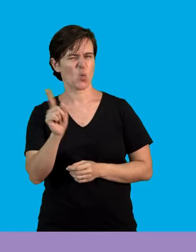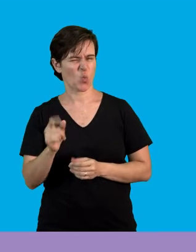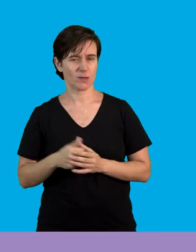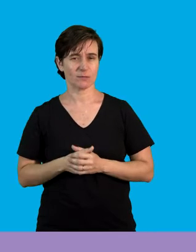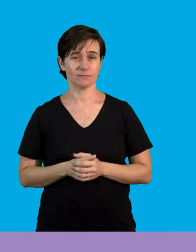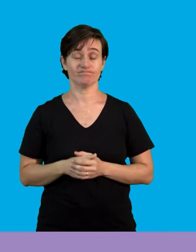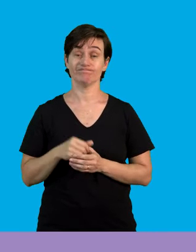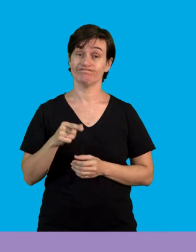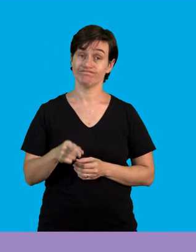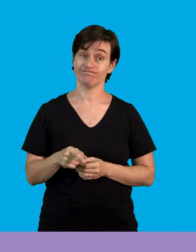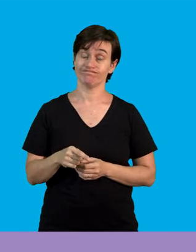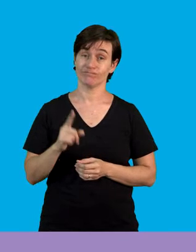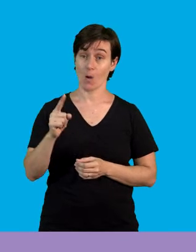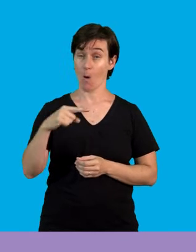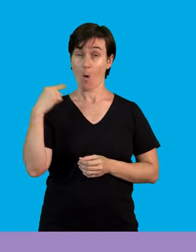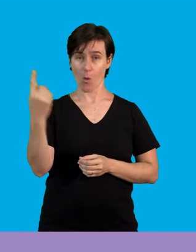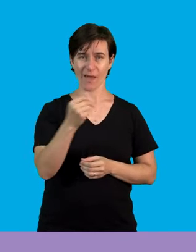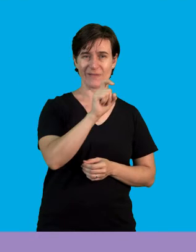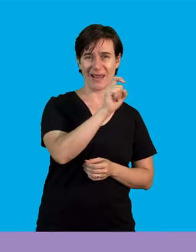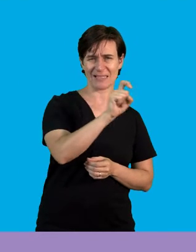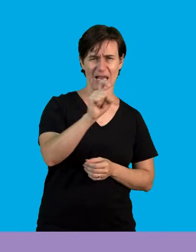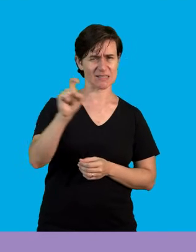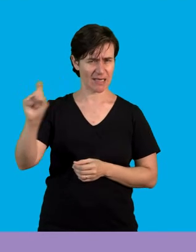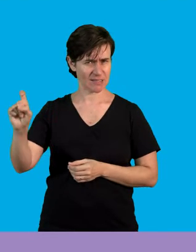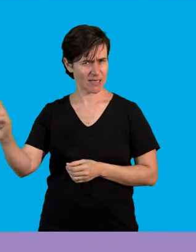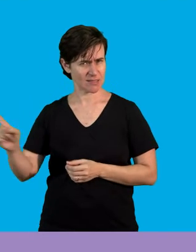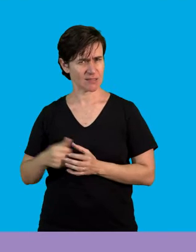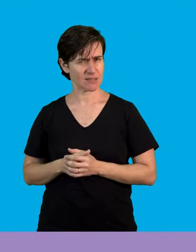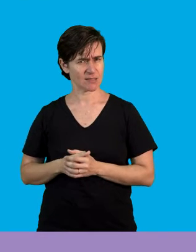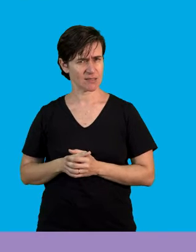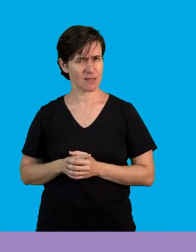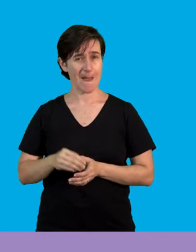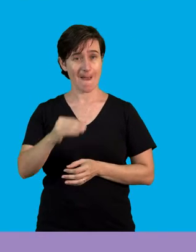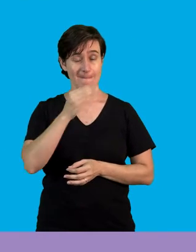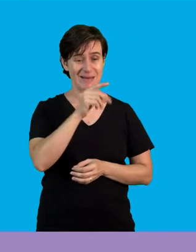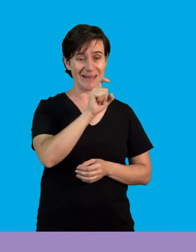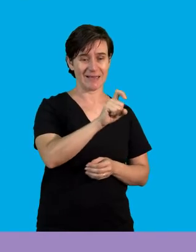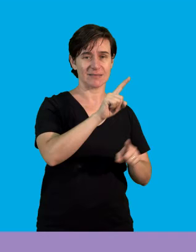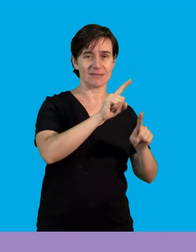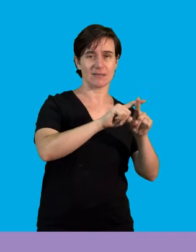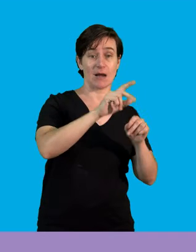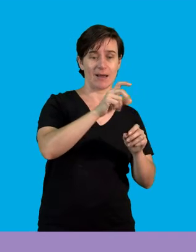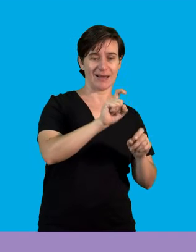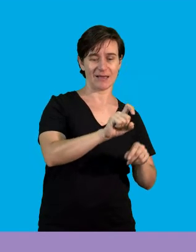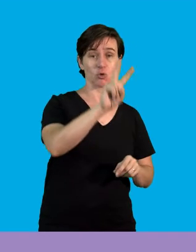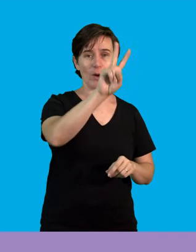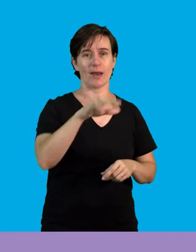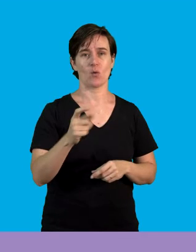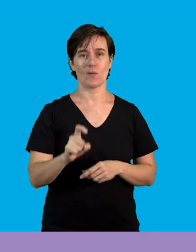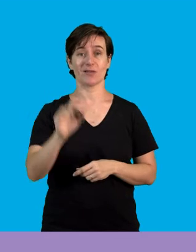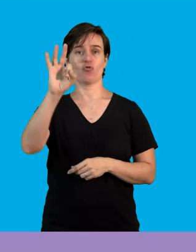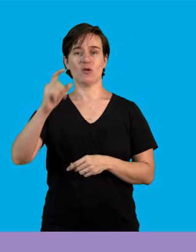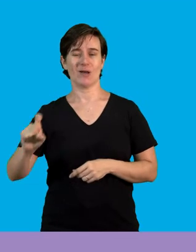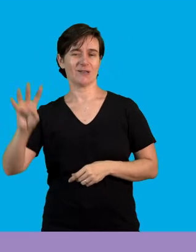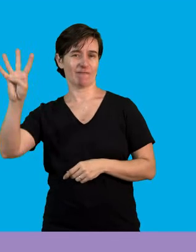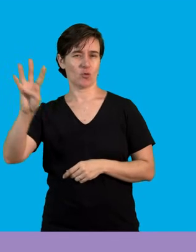to us is they all have x. However, the x has been multiplied differently. Let's look at the first